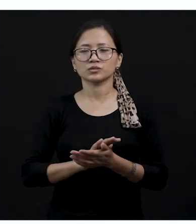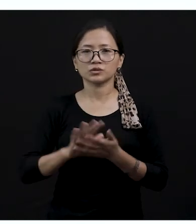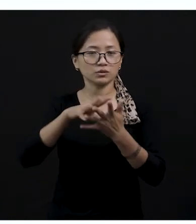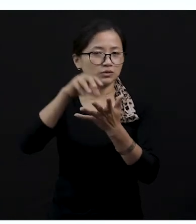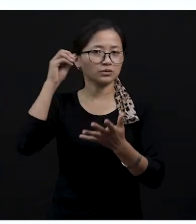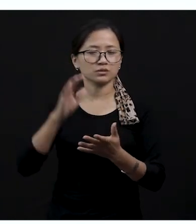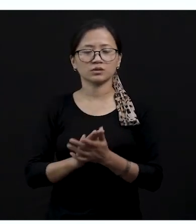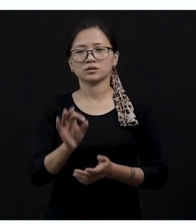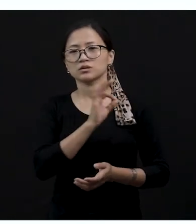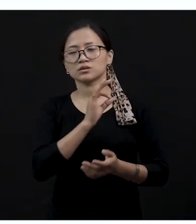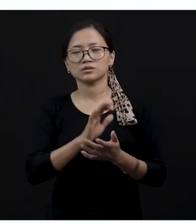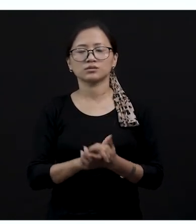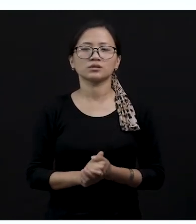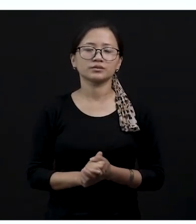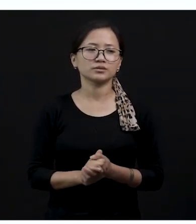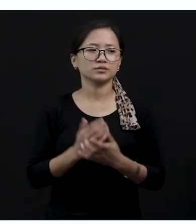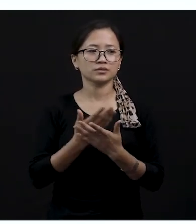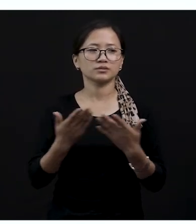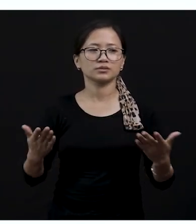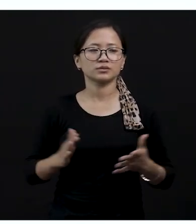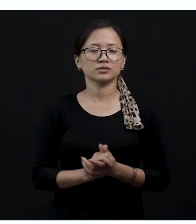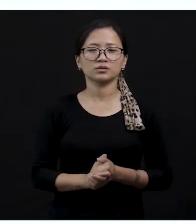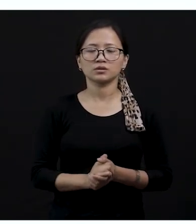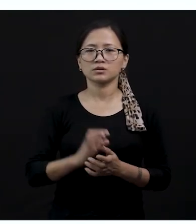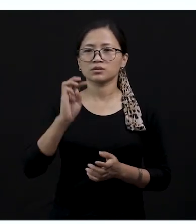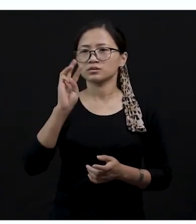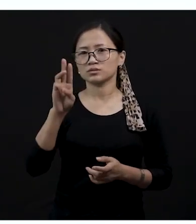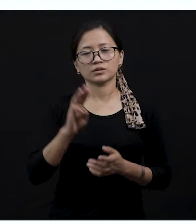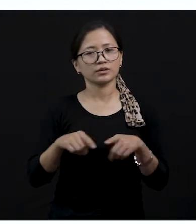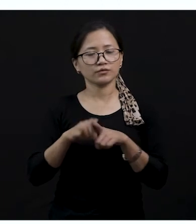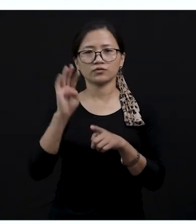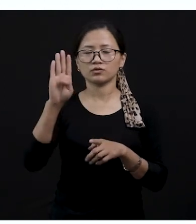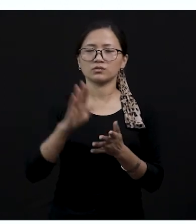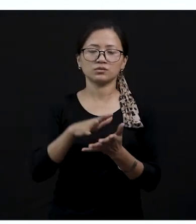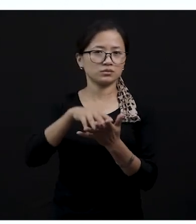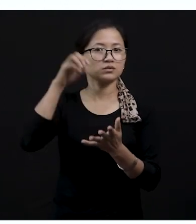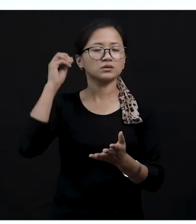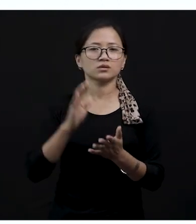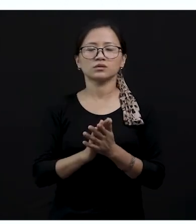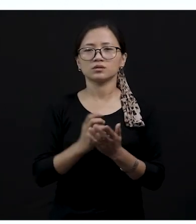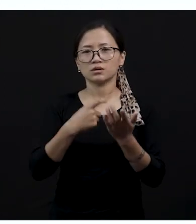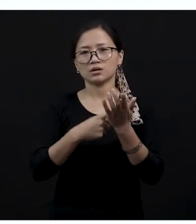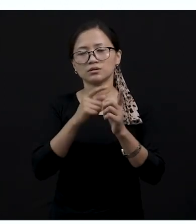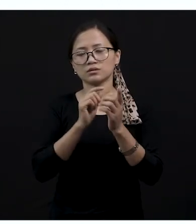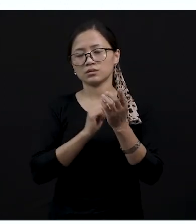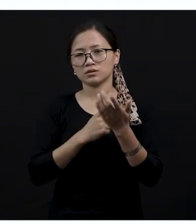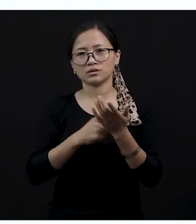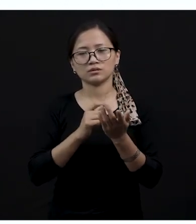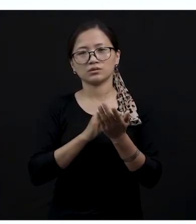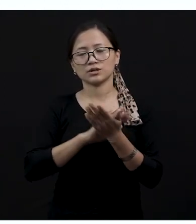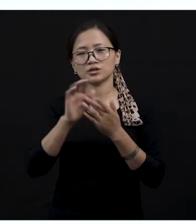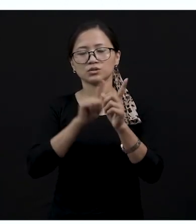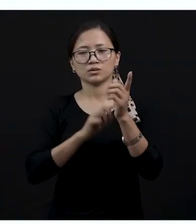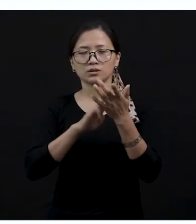going to learn a very interesting thing. In your class 3 and 4, we have learned about rhyming words, right? Rhyming words